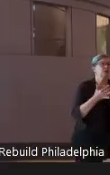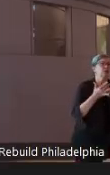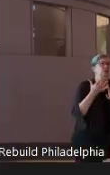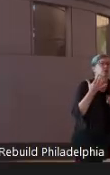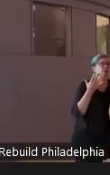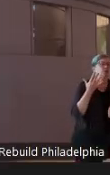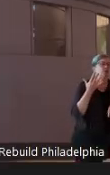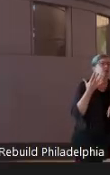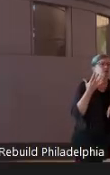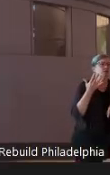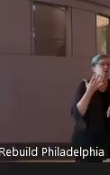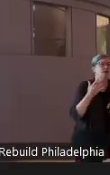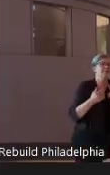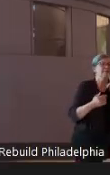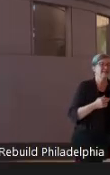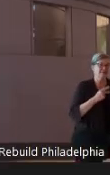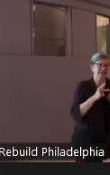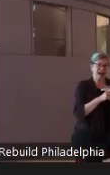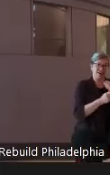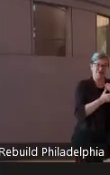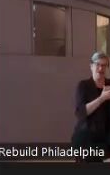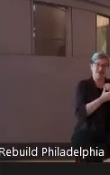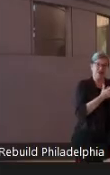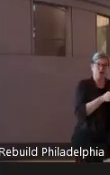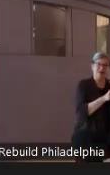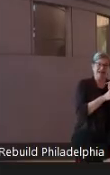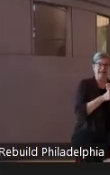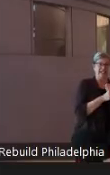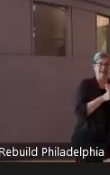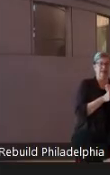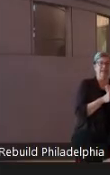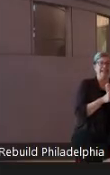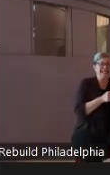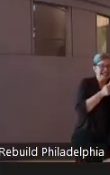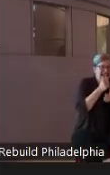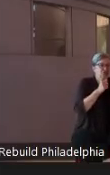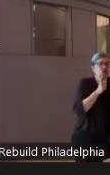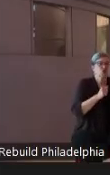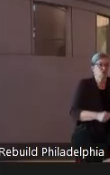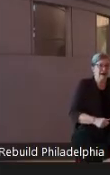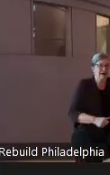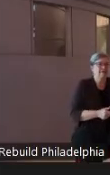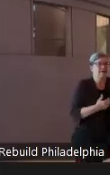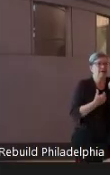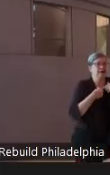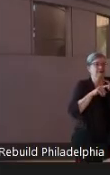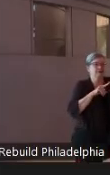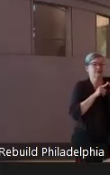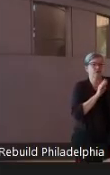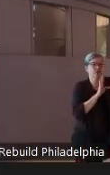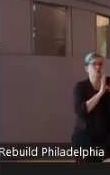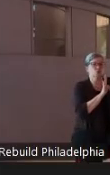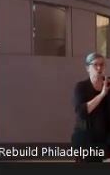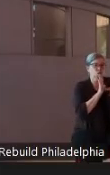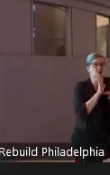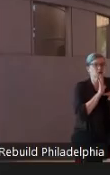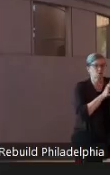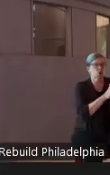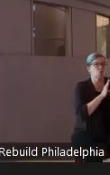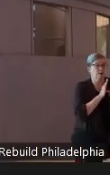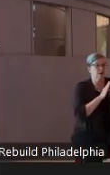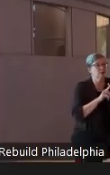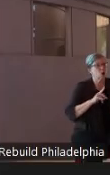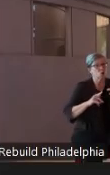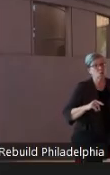of that is also because of the type of funding we're secured. Each type of grant comes with its own set of requirements. But we